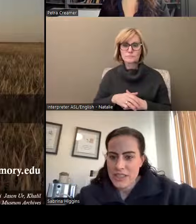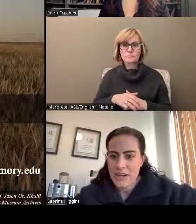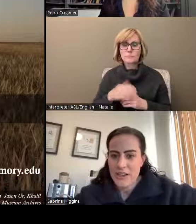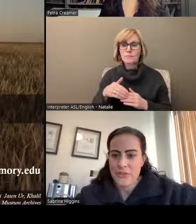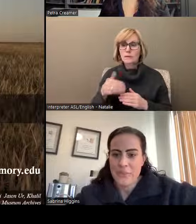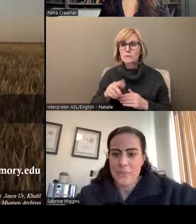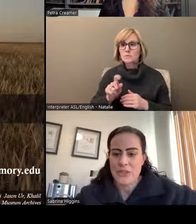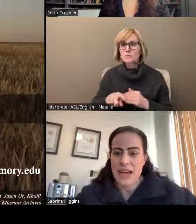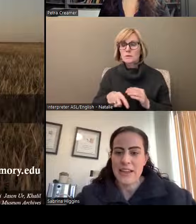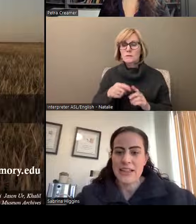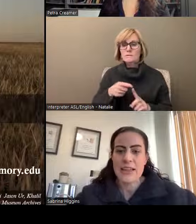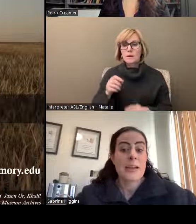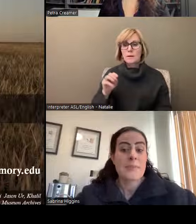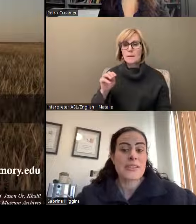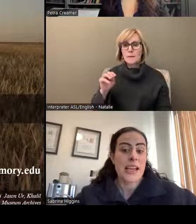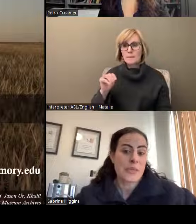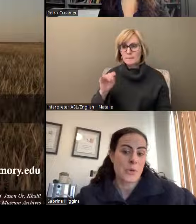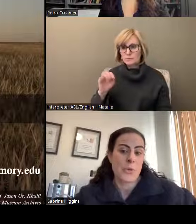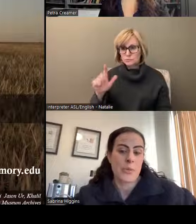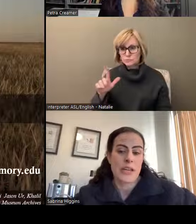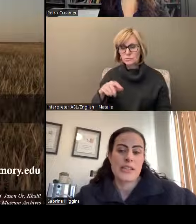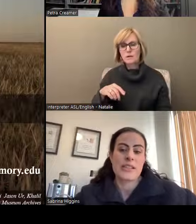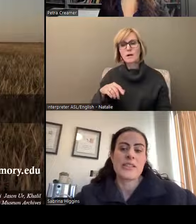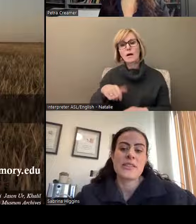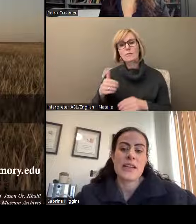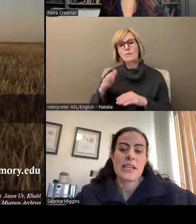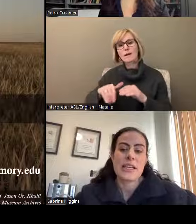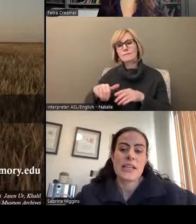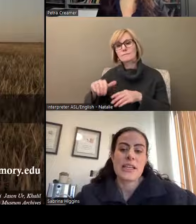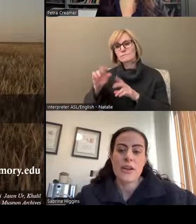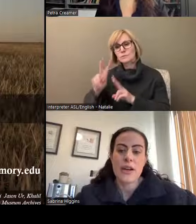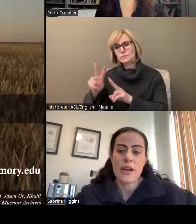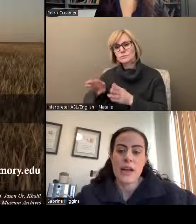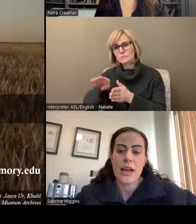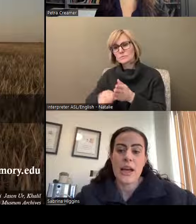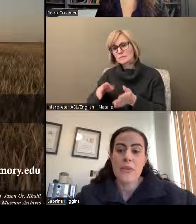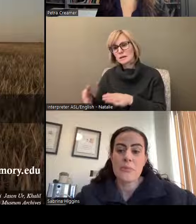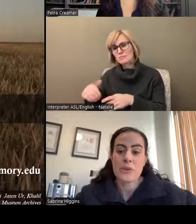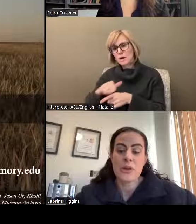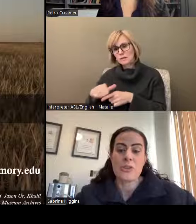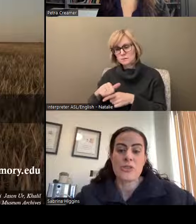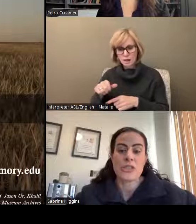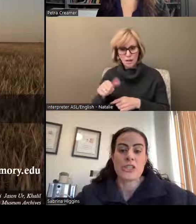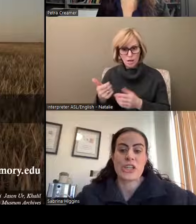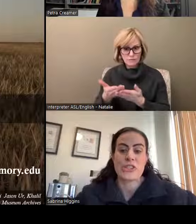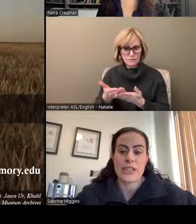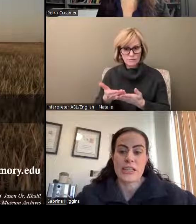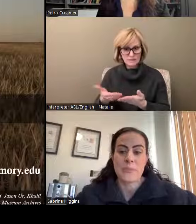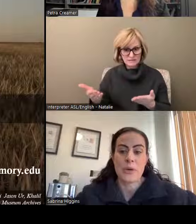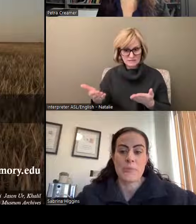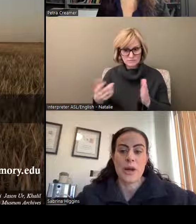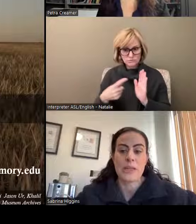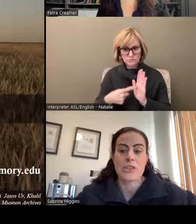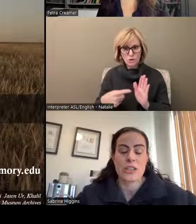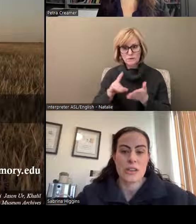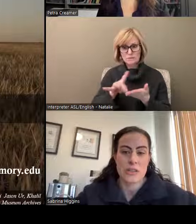Question here from Mitchell Allen. Besides mortuary practices, is there other material culture suggesting a